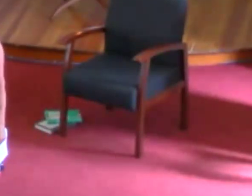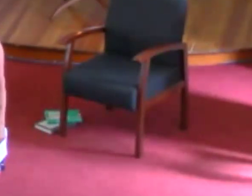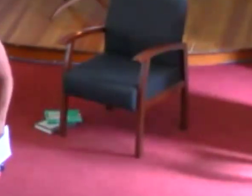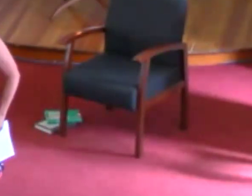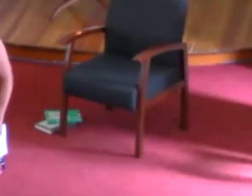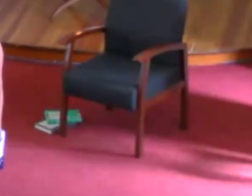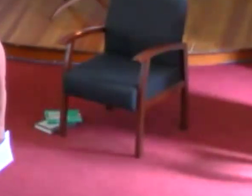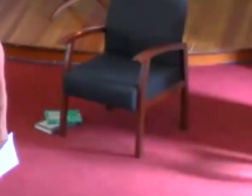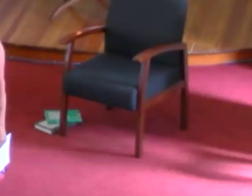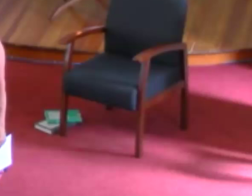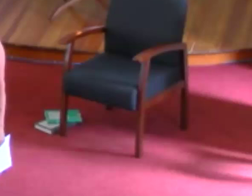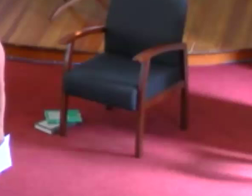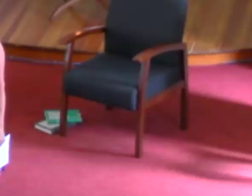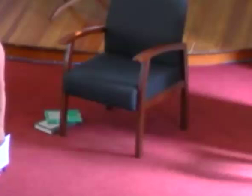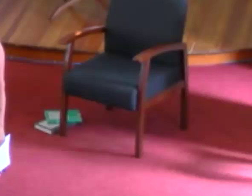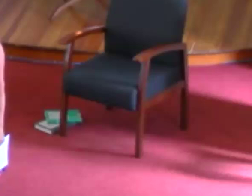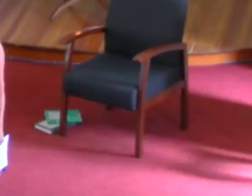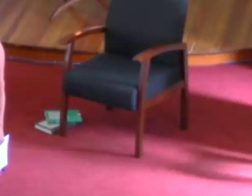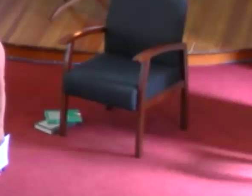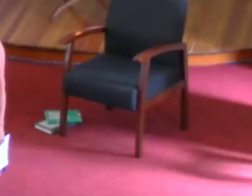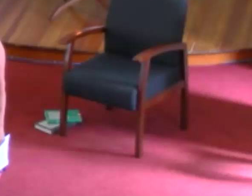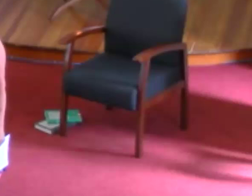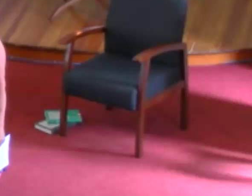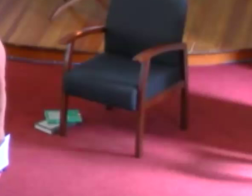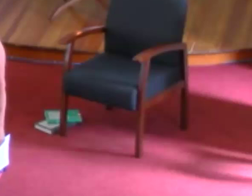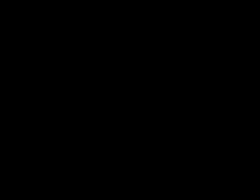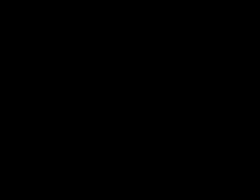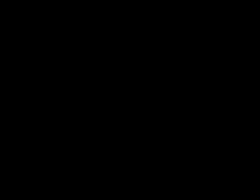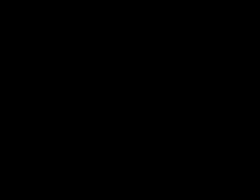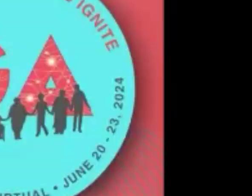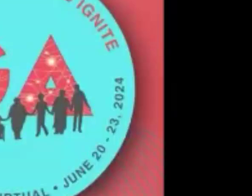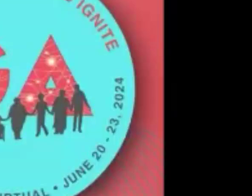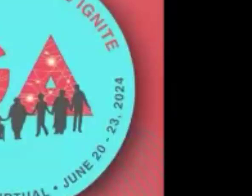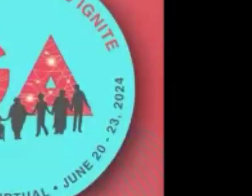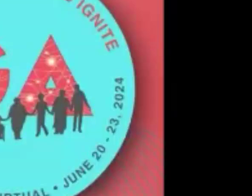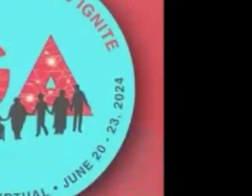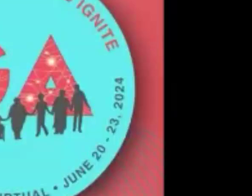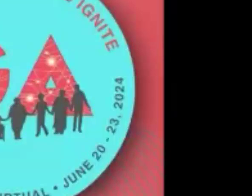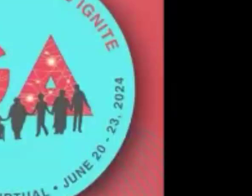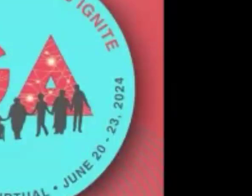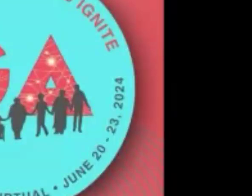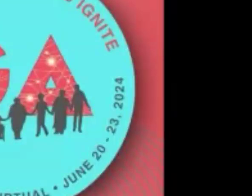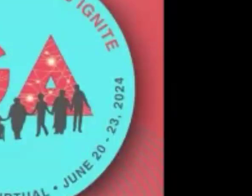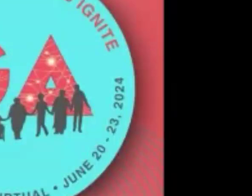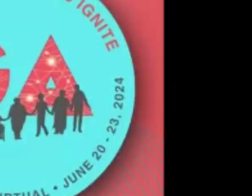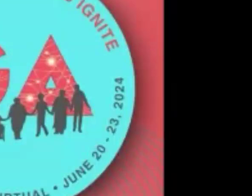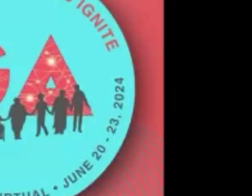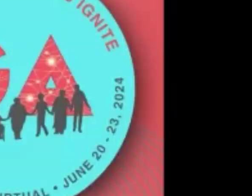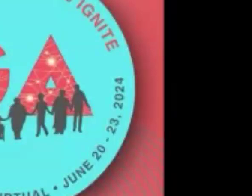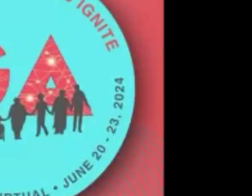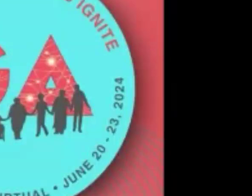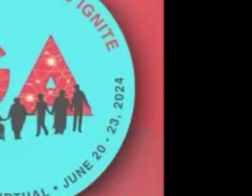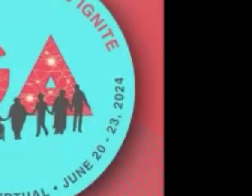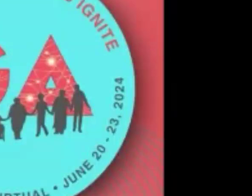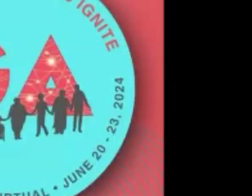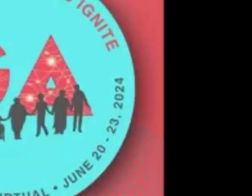mindful, this is about an hour long. So if you feel like the need to run over there and